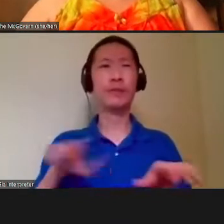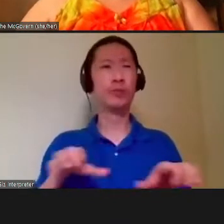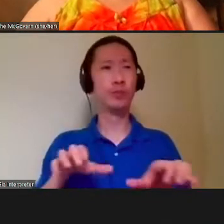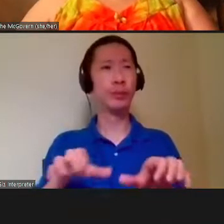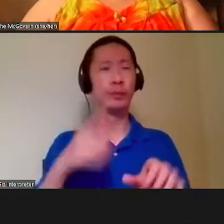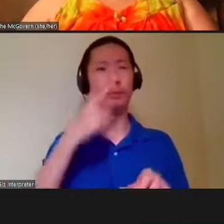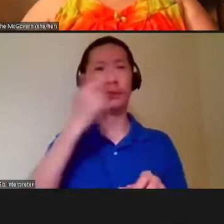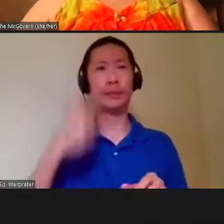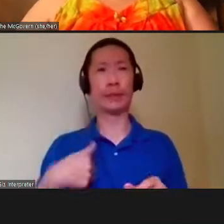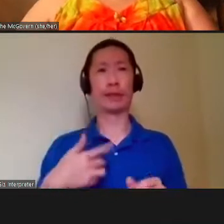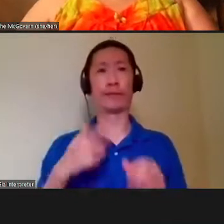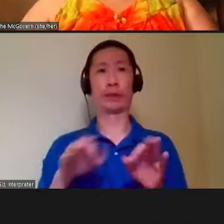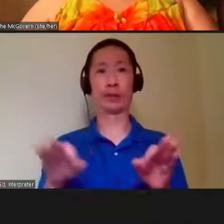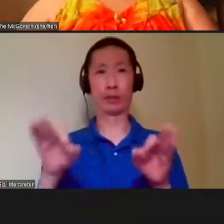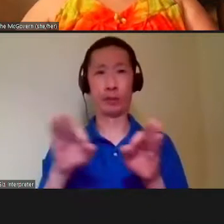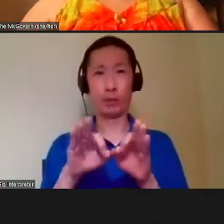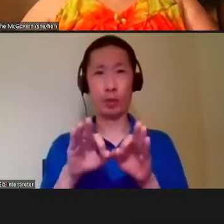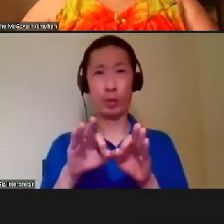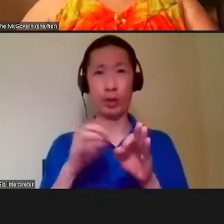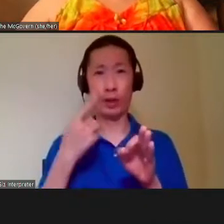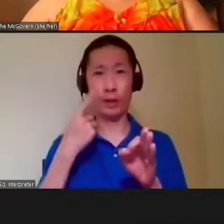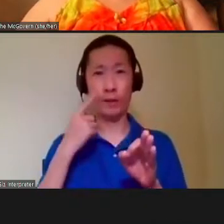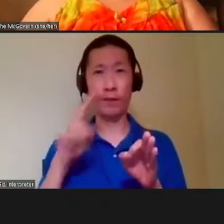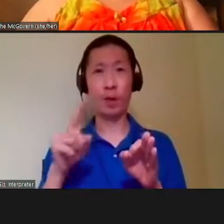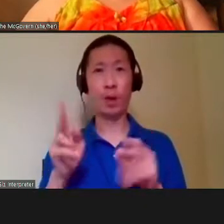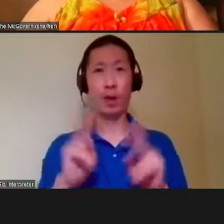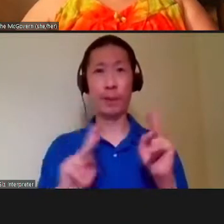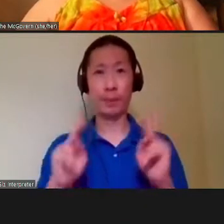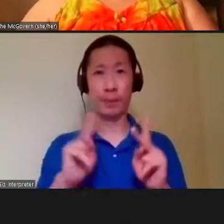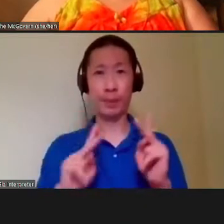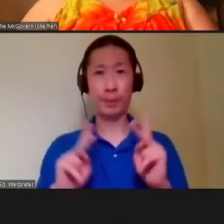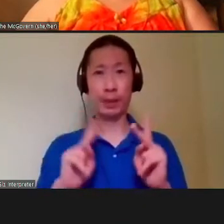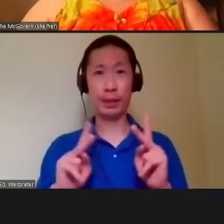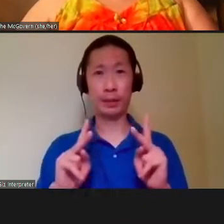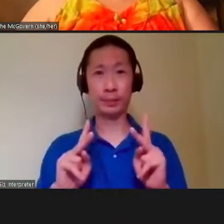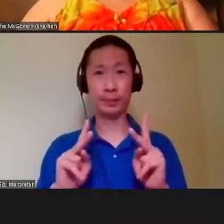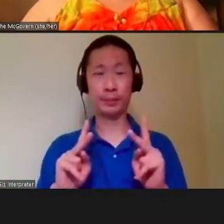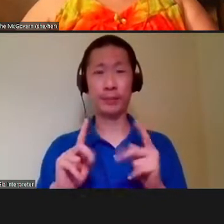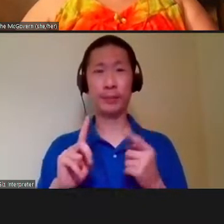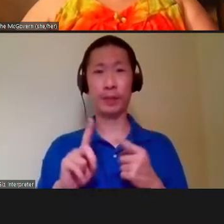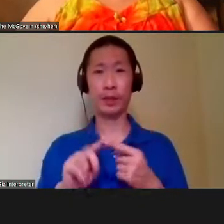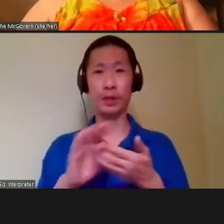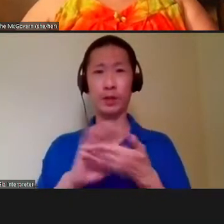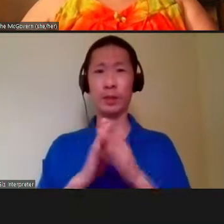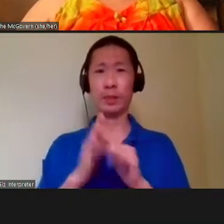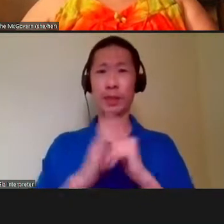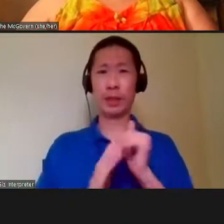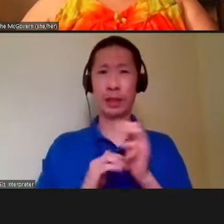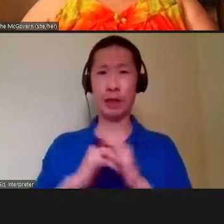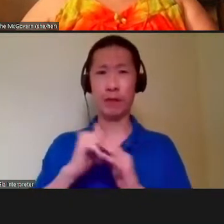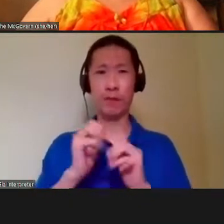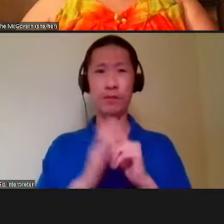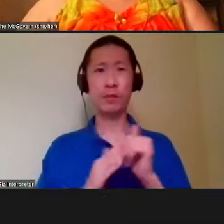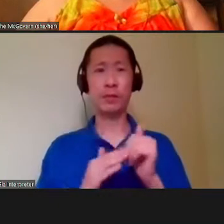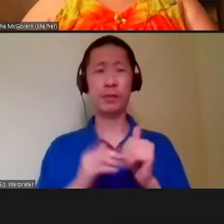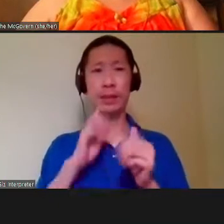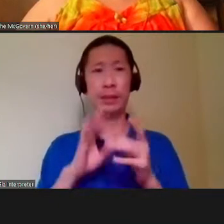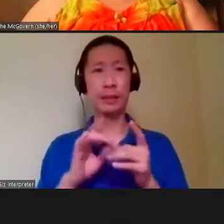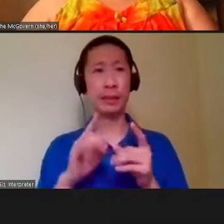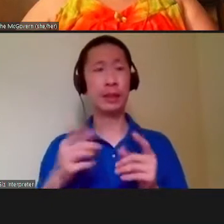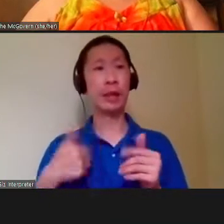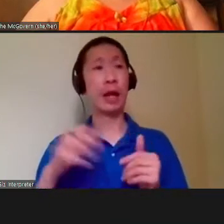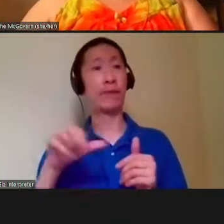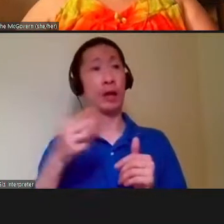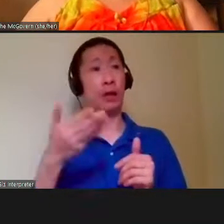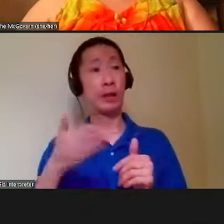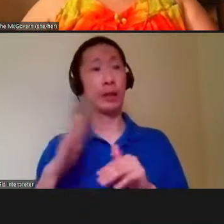I think it's really important for people to be comfortable saying that, you know, there are other things on